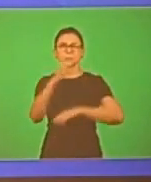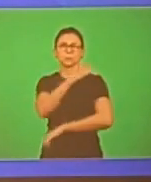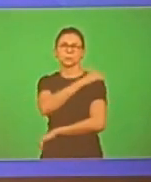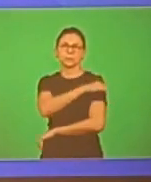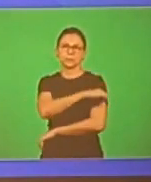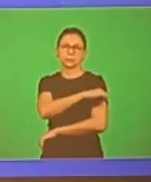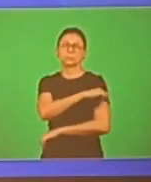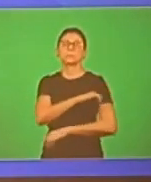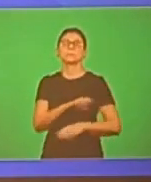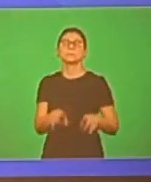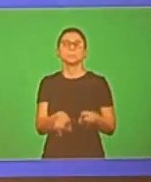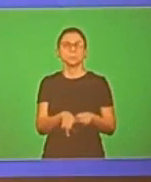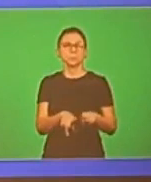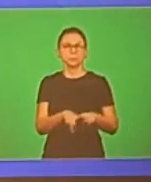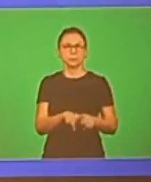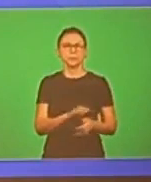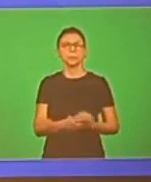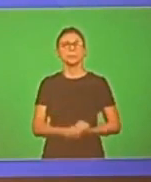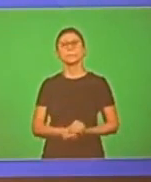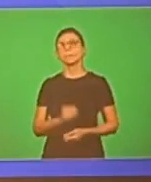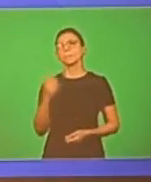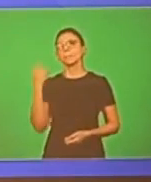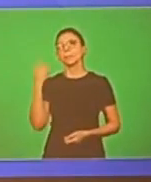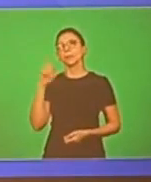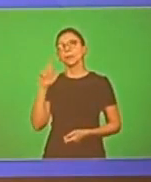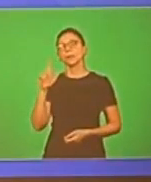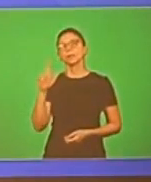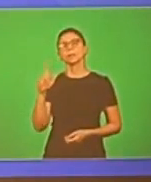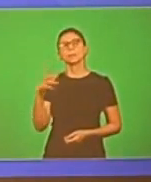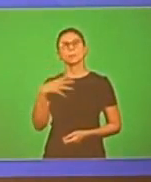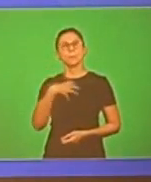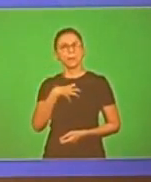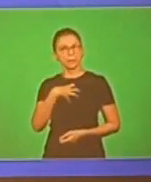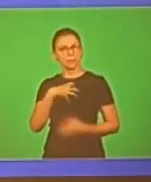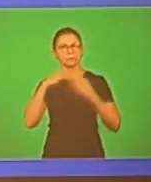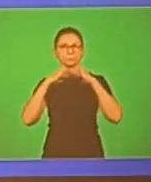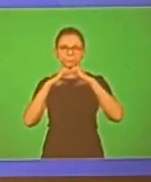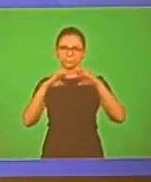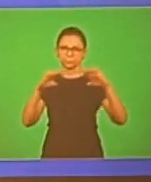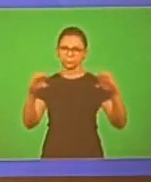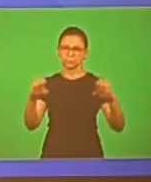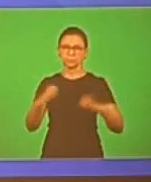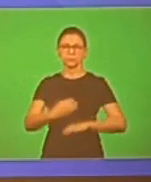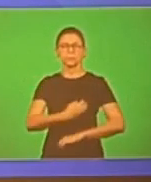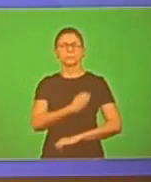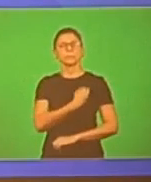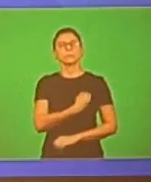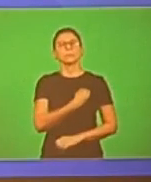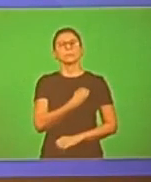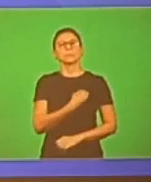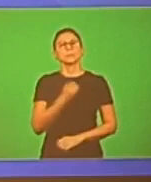evangelization in Barra Mansa, Rio de Janeiro, Itabela, Bahia.